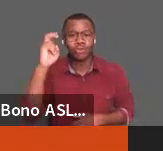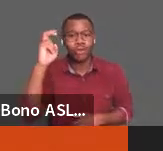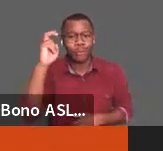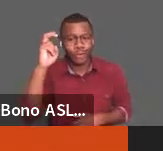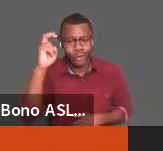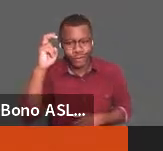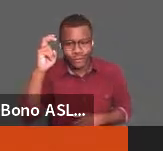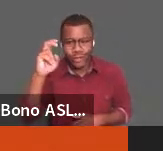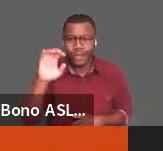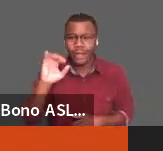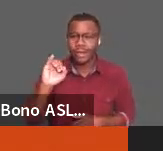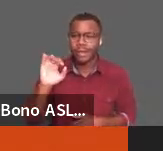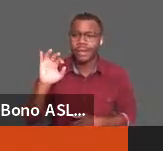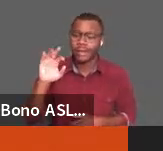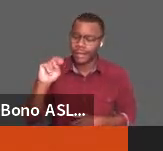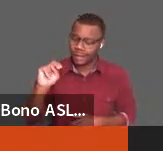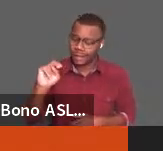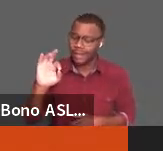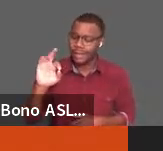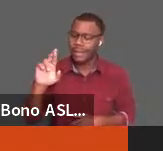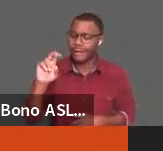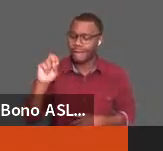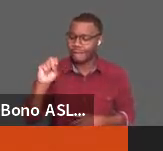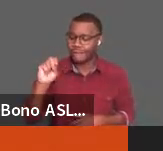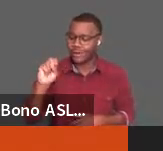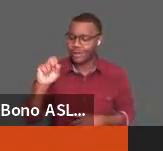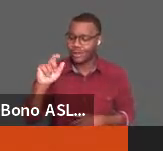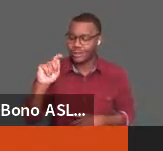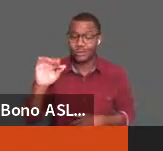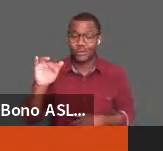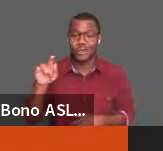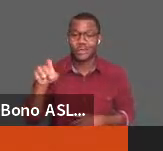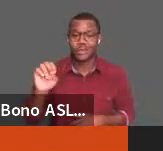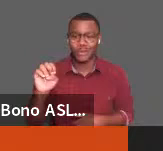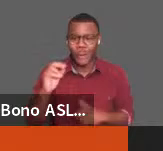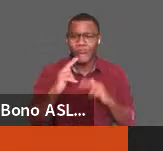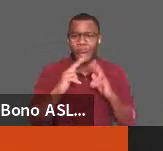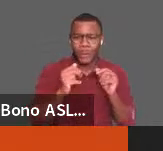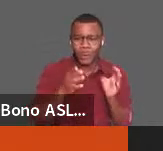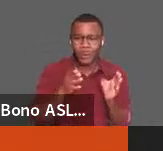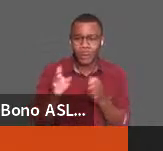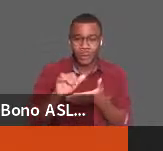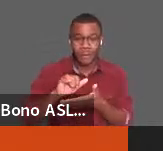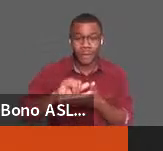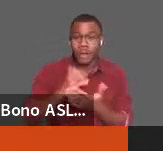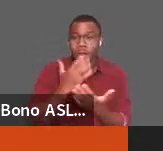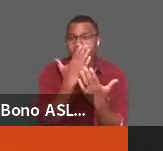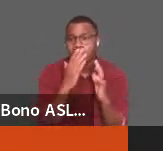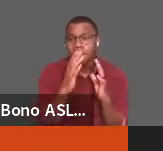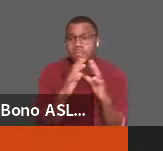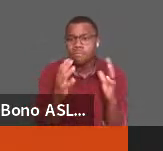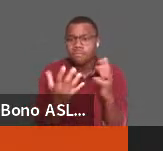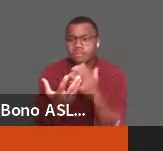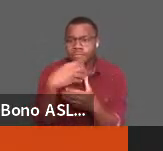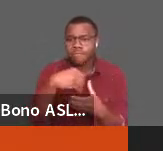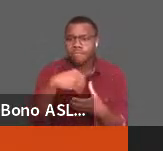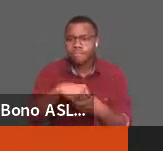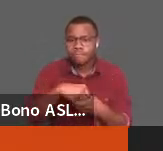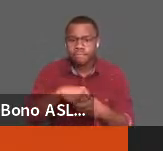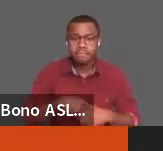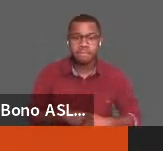much for participating in the poll. You can provide your responses in the chat. Thank you again.